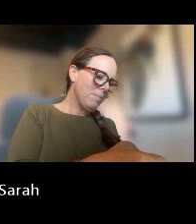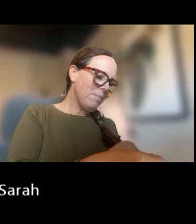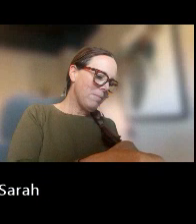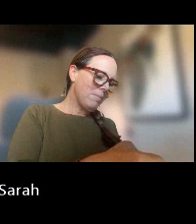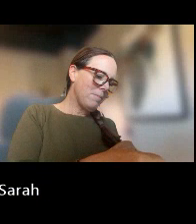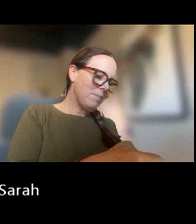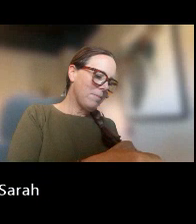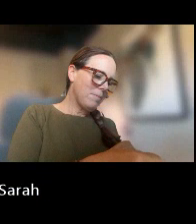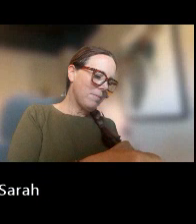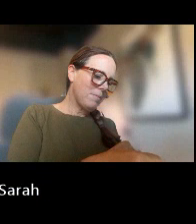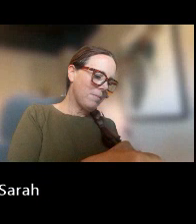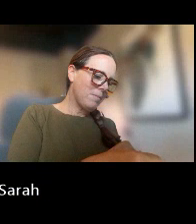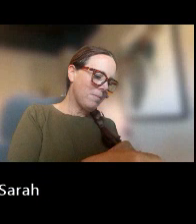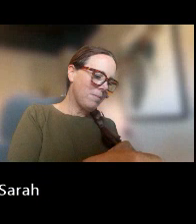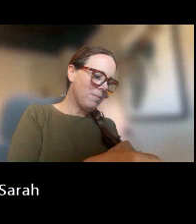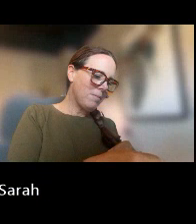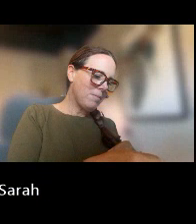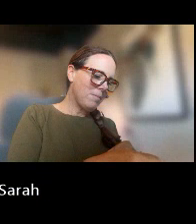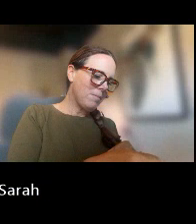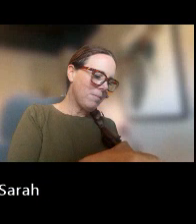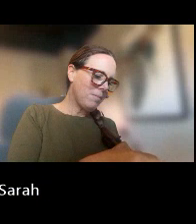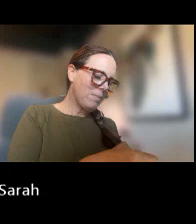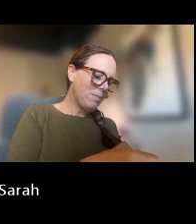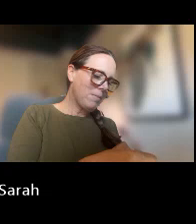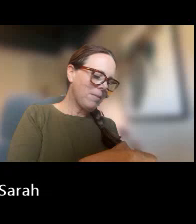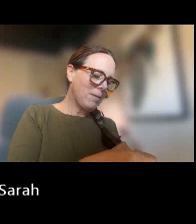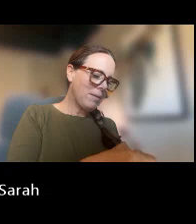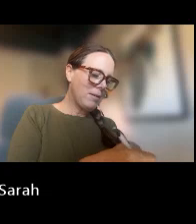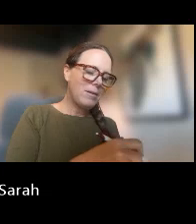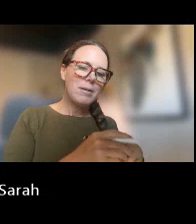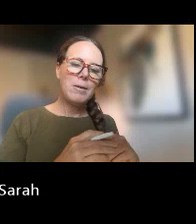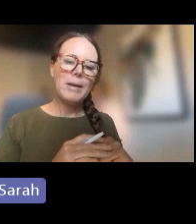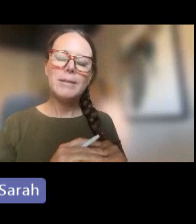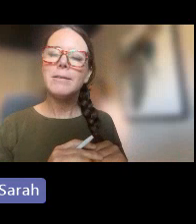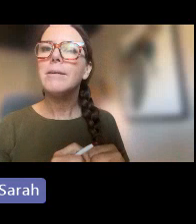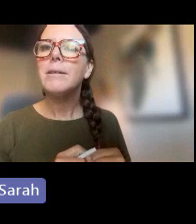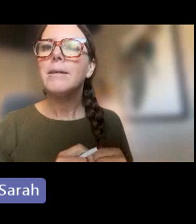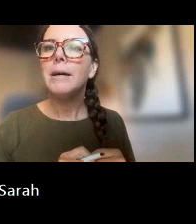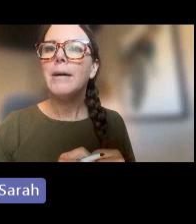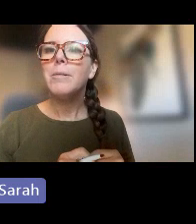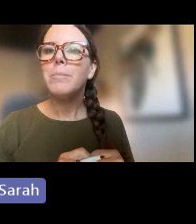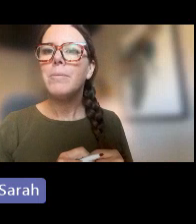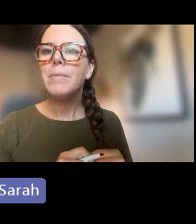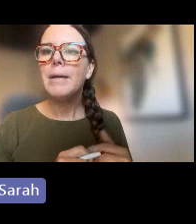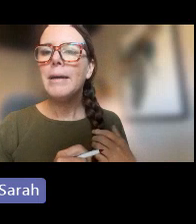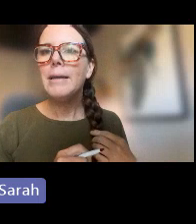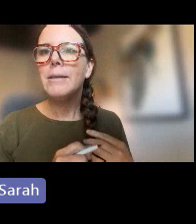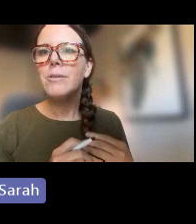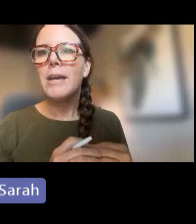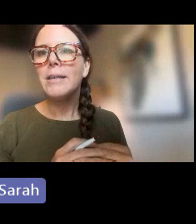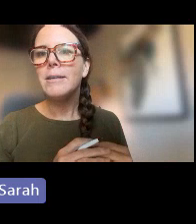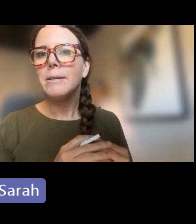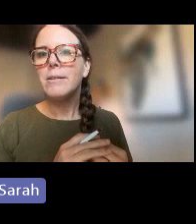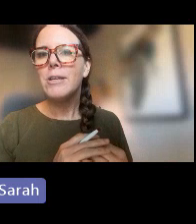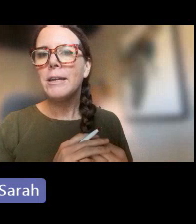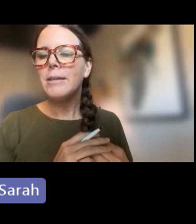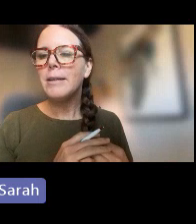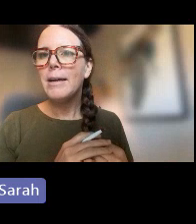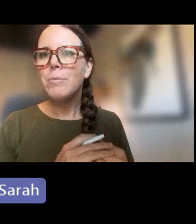8 voting LTAC members. So 5 would be. So 5. All right, We have Unless people we- and